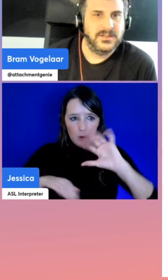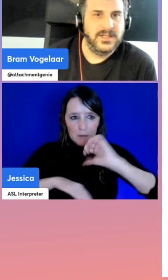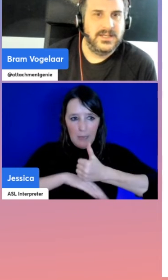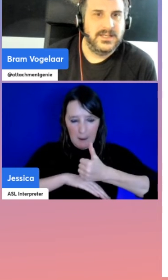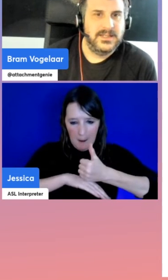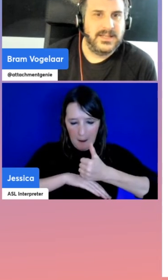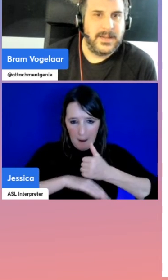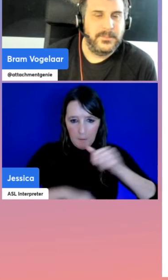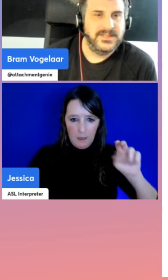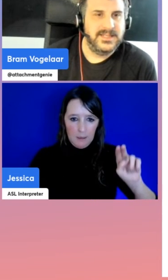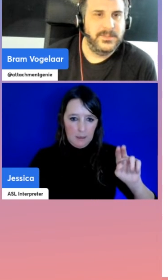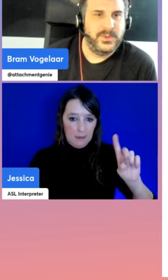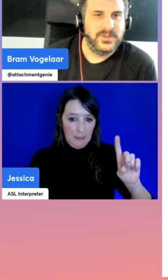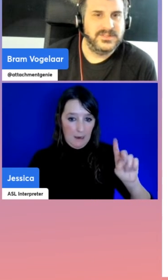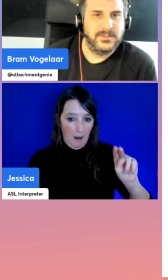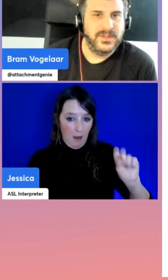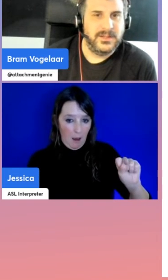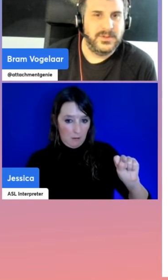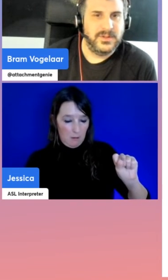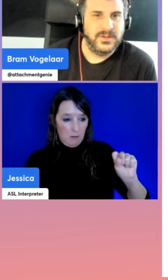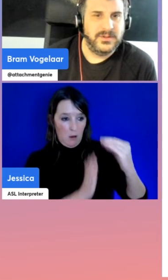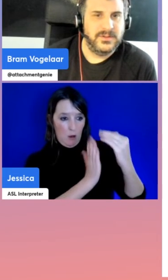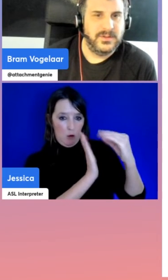DNS record that basically points